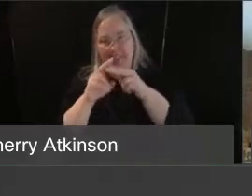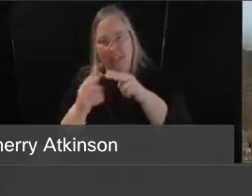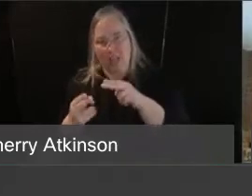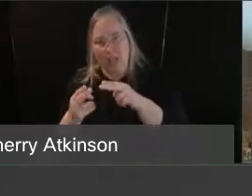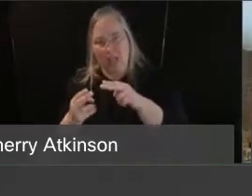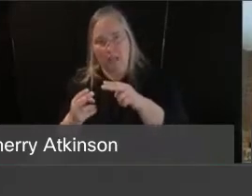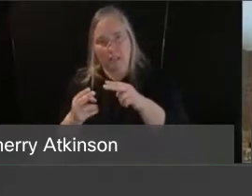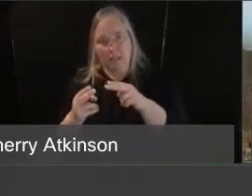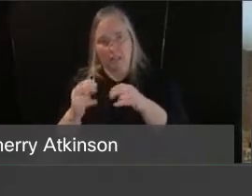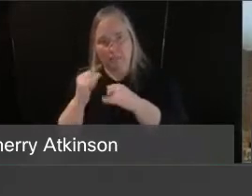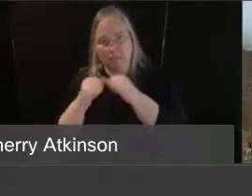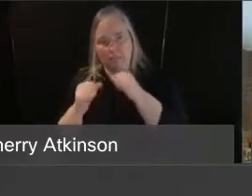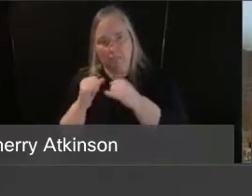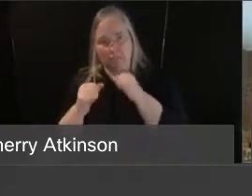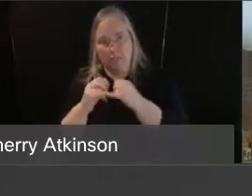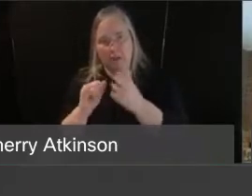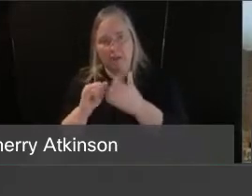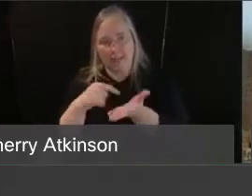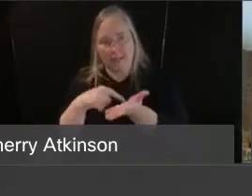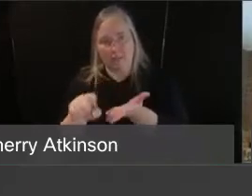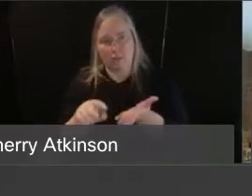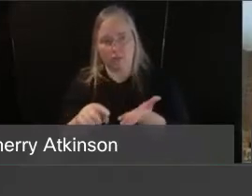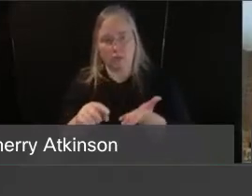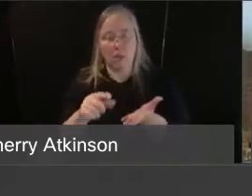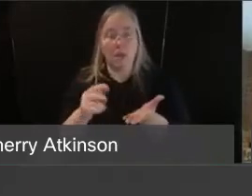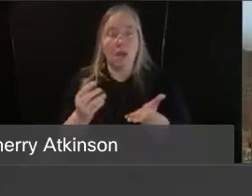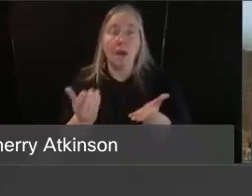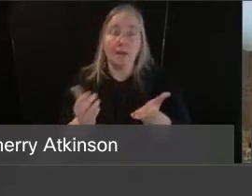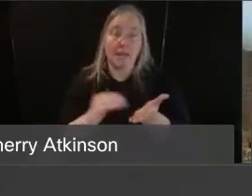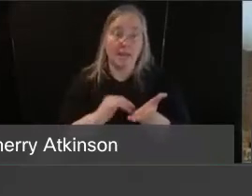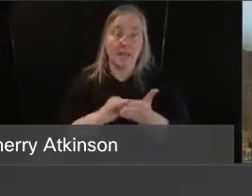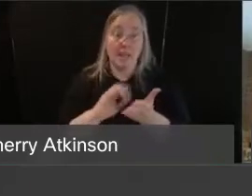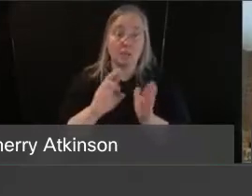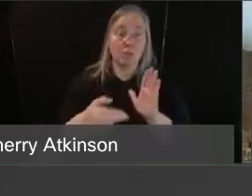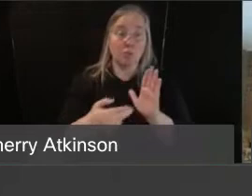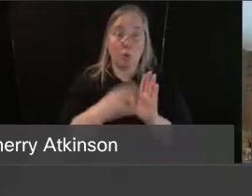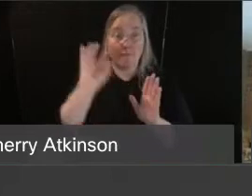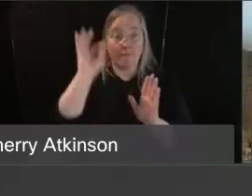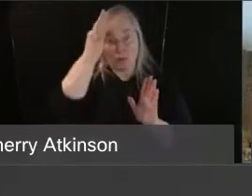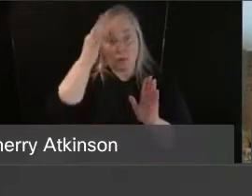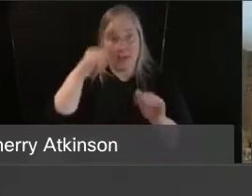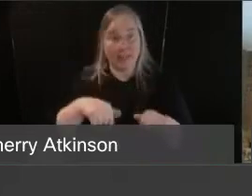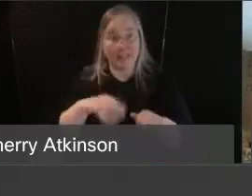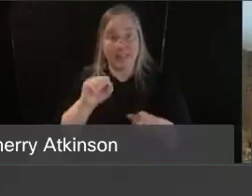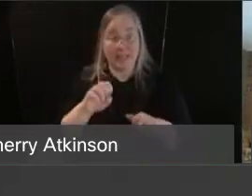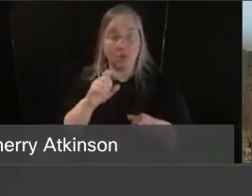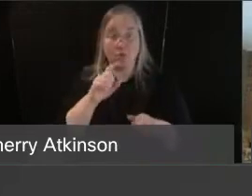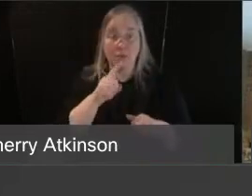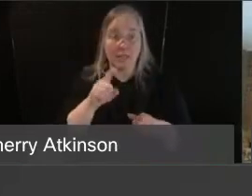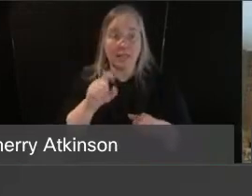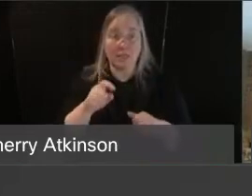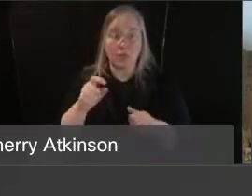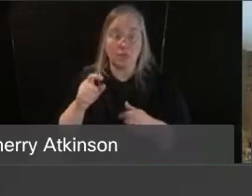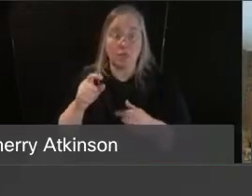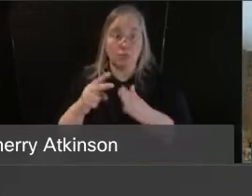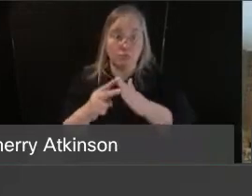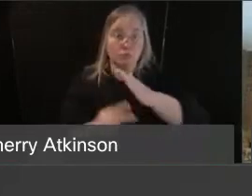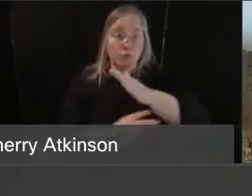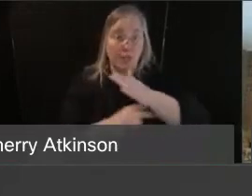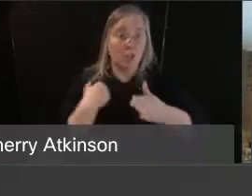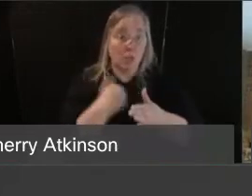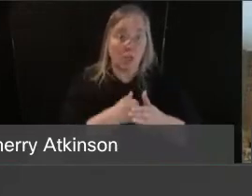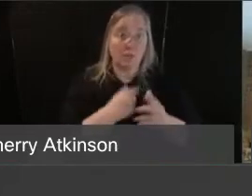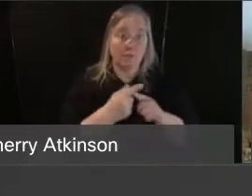expenditures. And again, this is one of those things where the role of the federal government in this case really needs to help bridge us from where we are